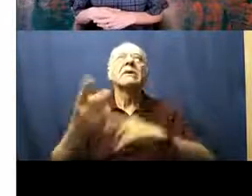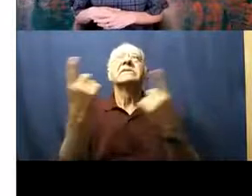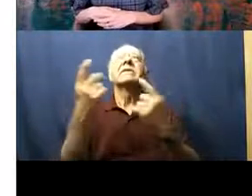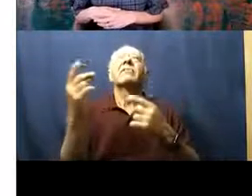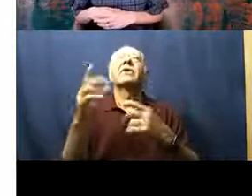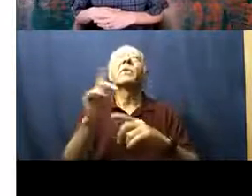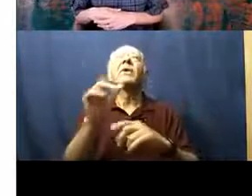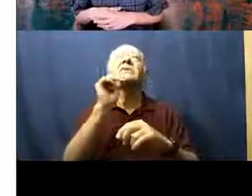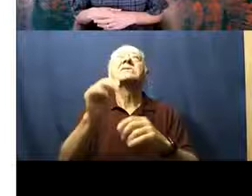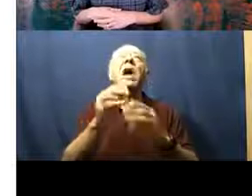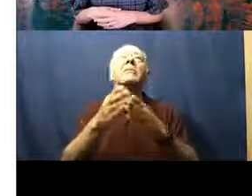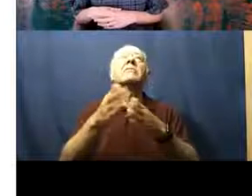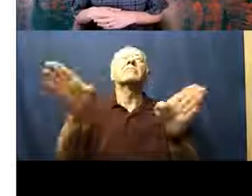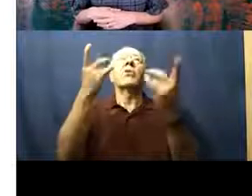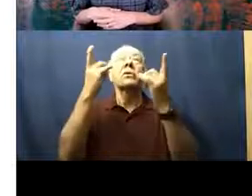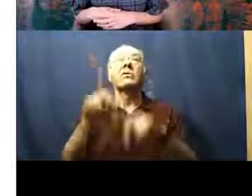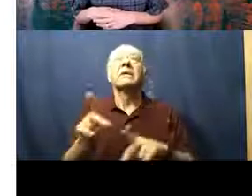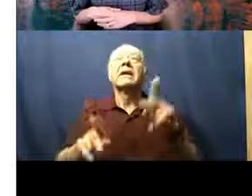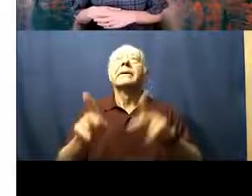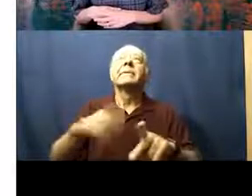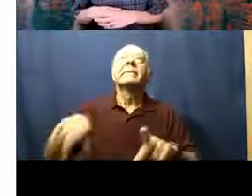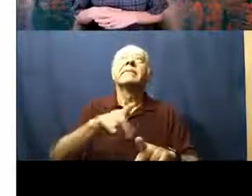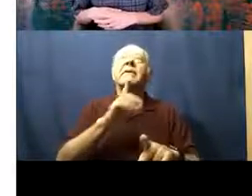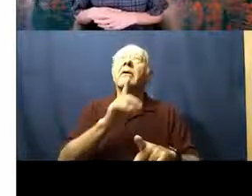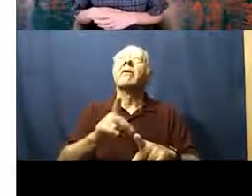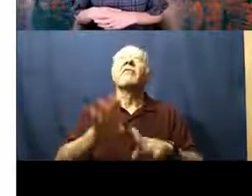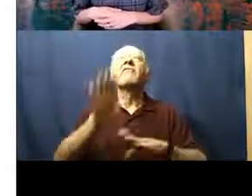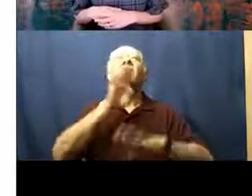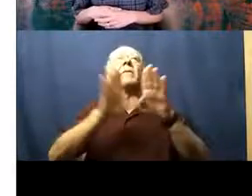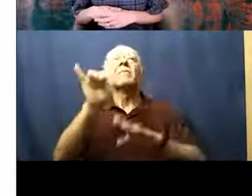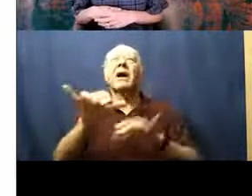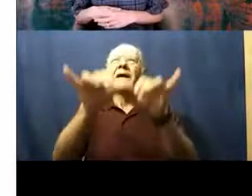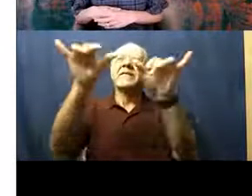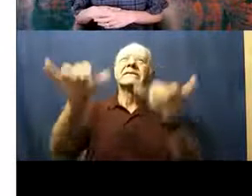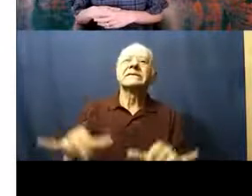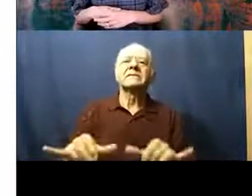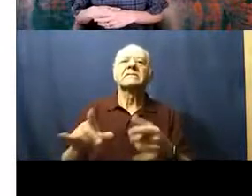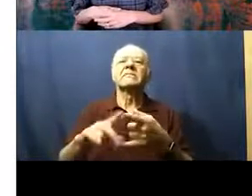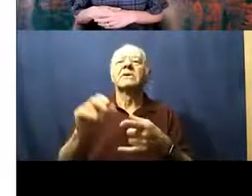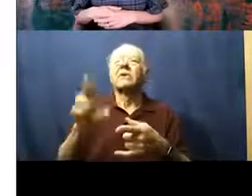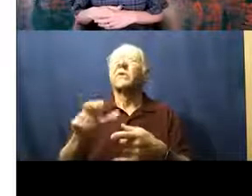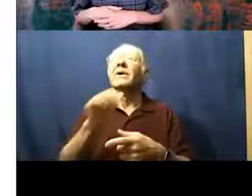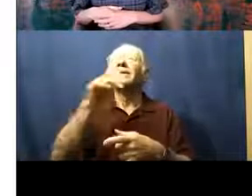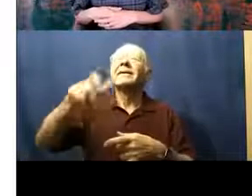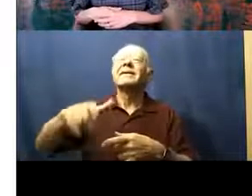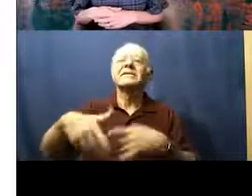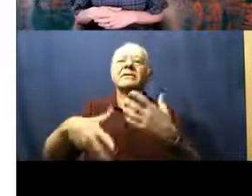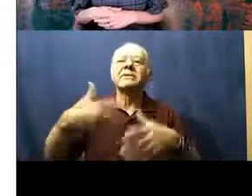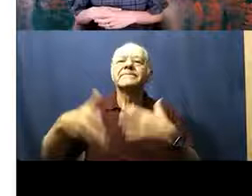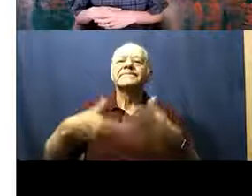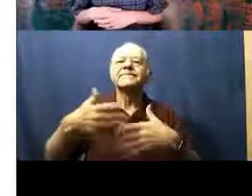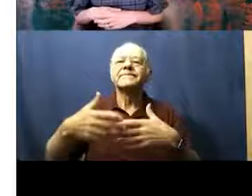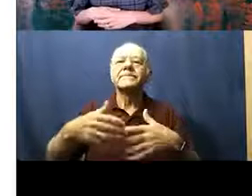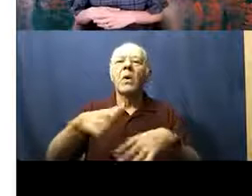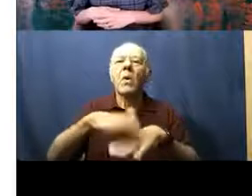not broad agreement, where people are frustrated by a system or not necessarily, all on the